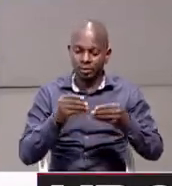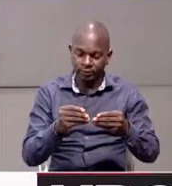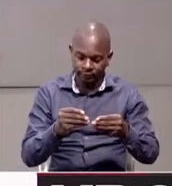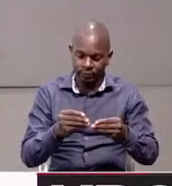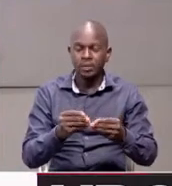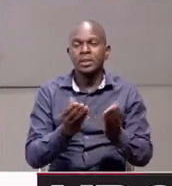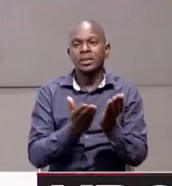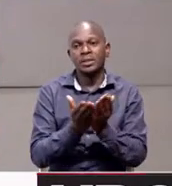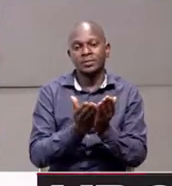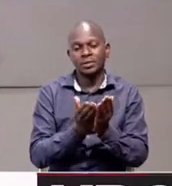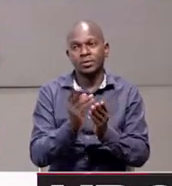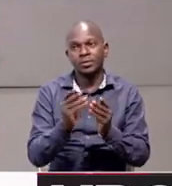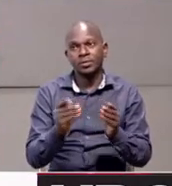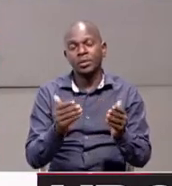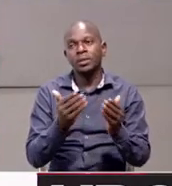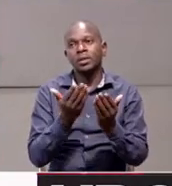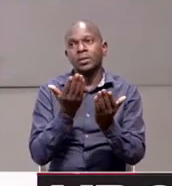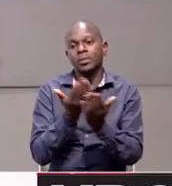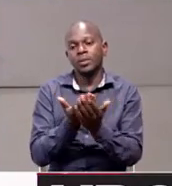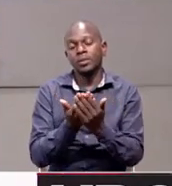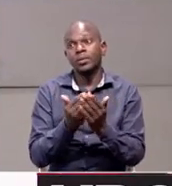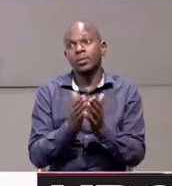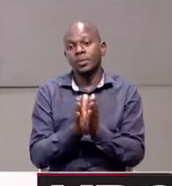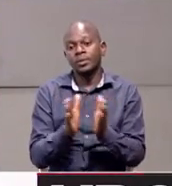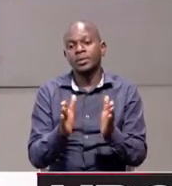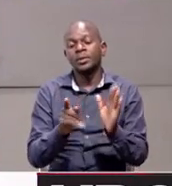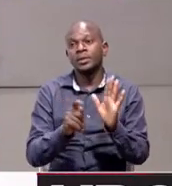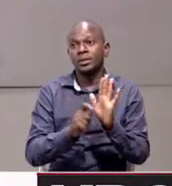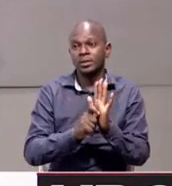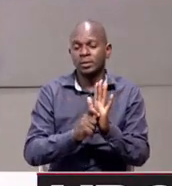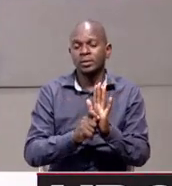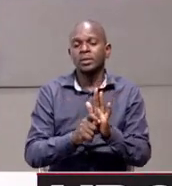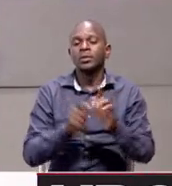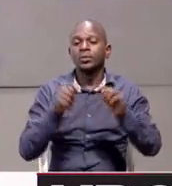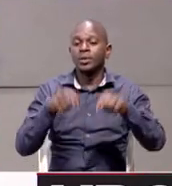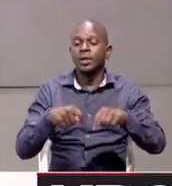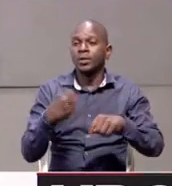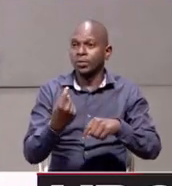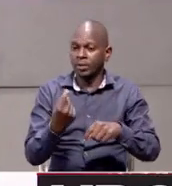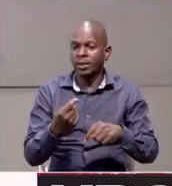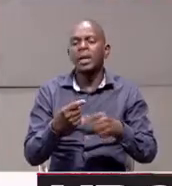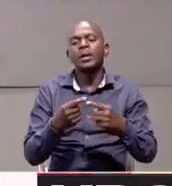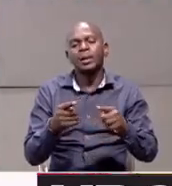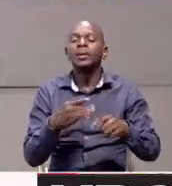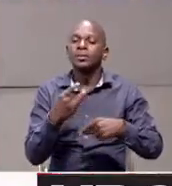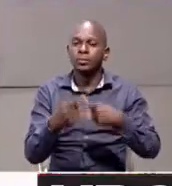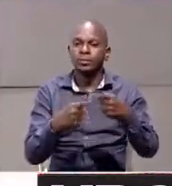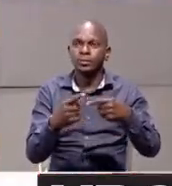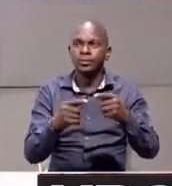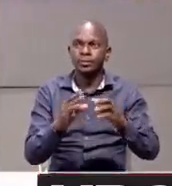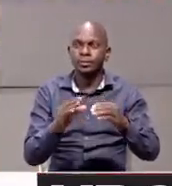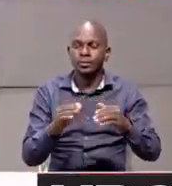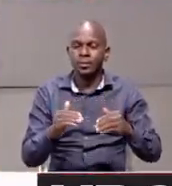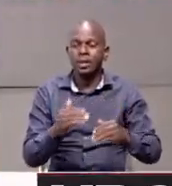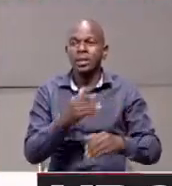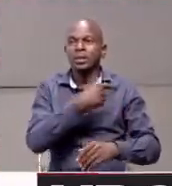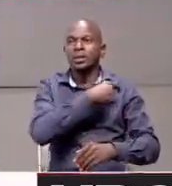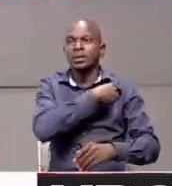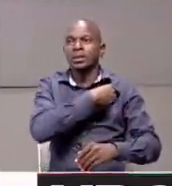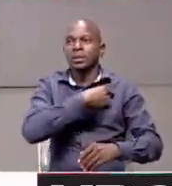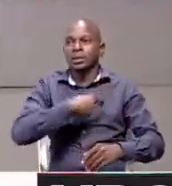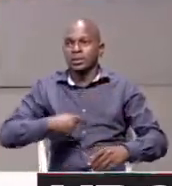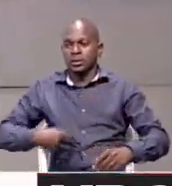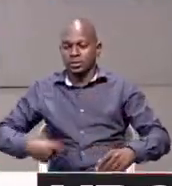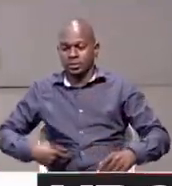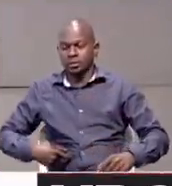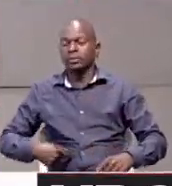urge the public not to only test for today, but also to continue testing and also to test with their partners. The Little Miss Uganda also encouraged